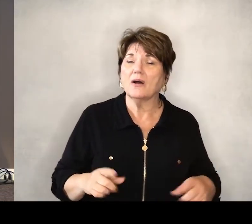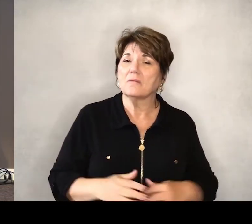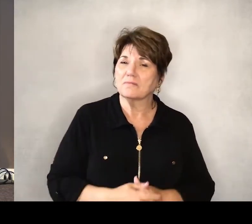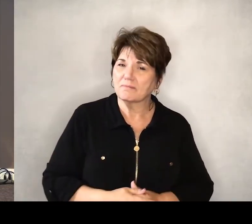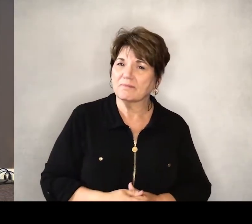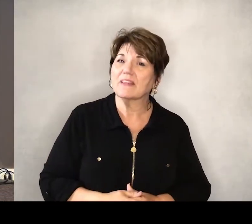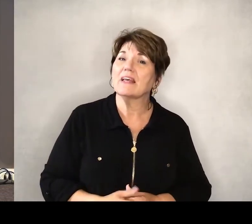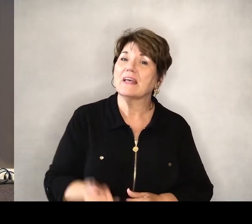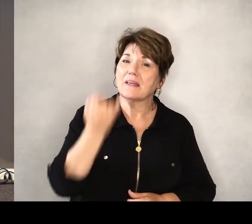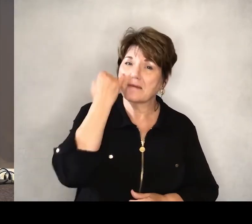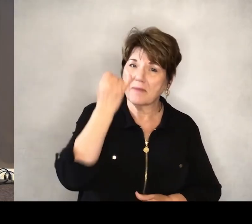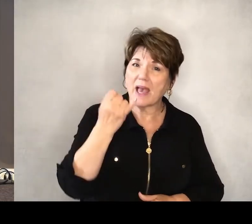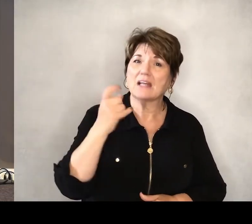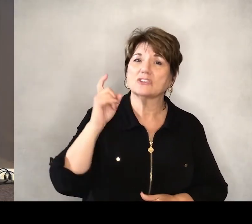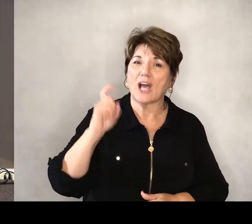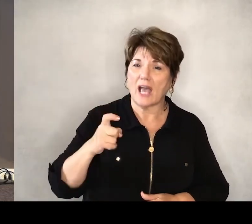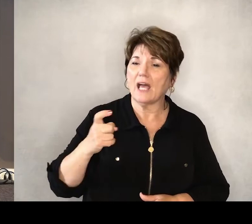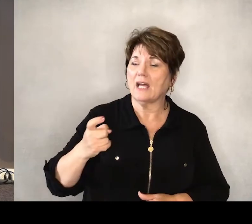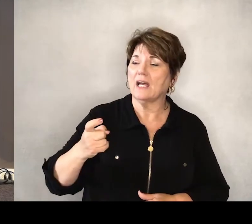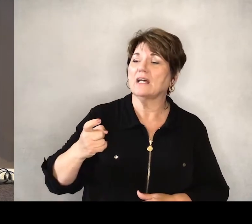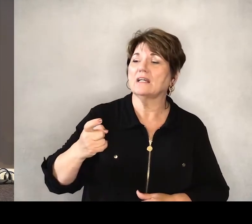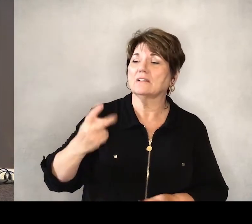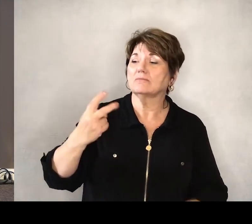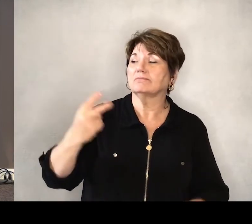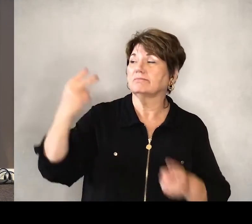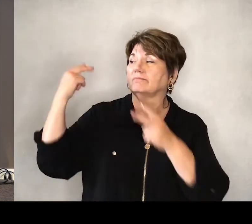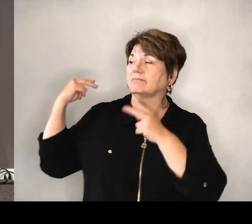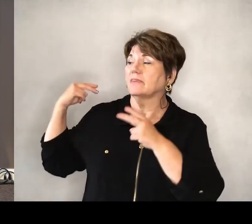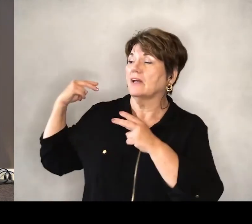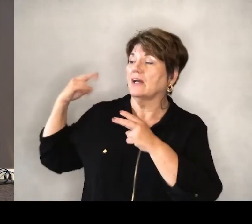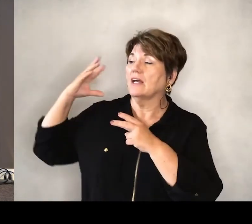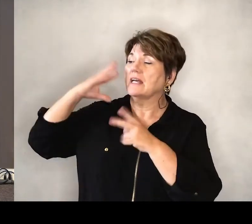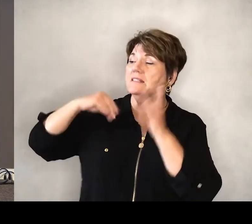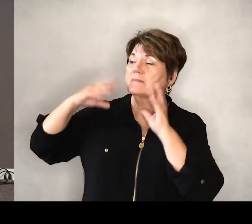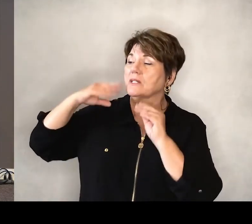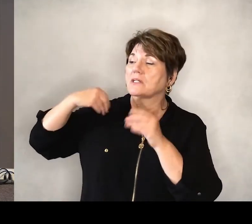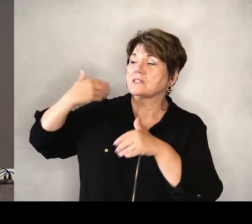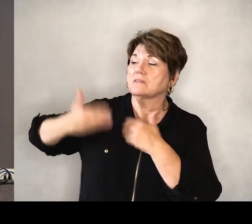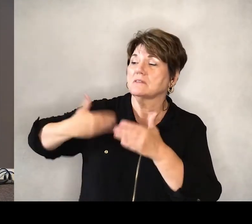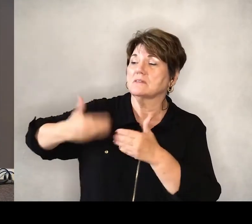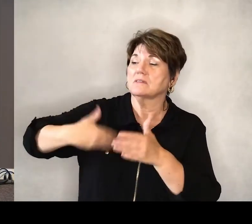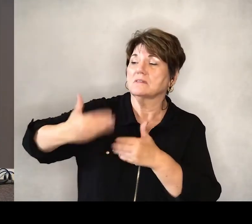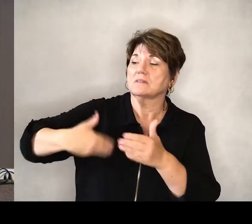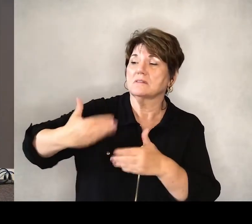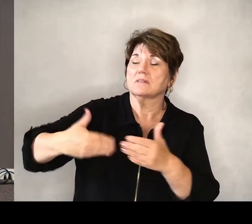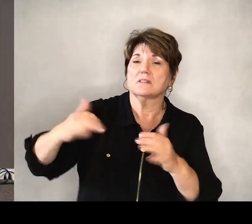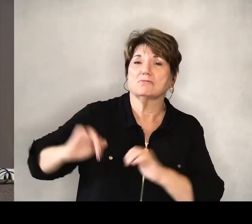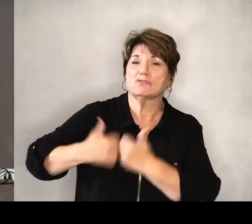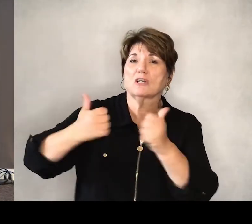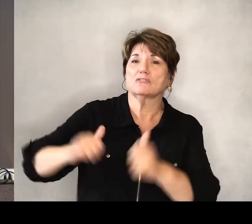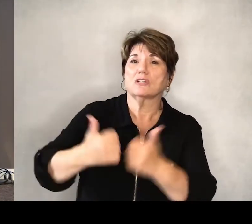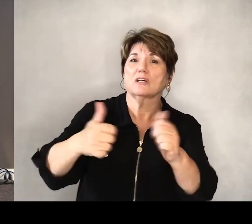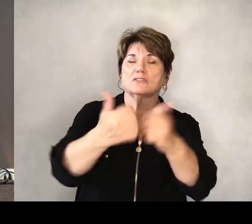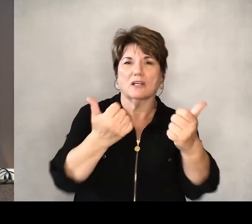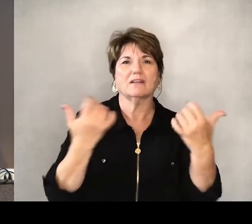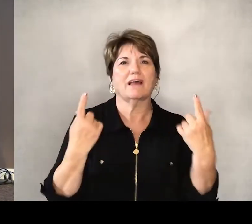if I hadn't gone through all the really rough stuff I went through before.